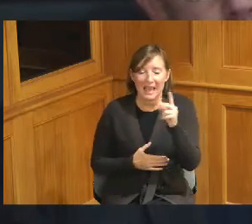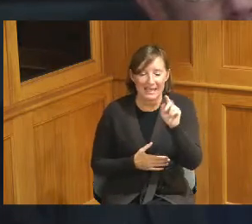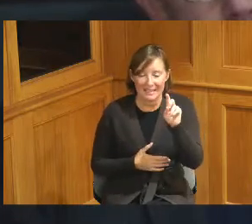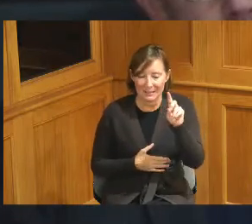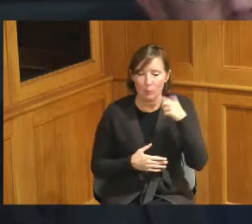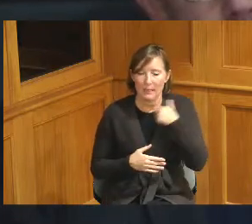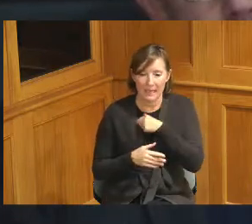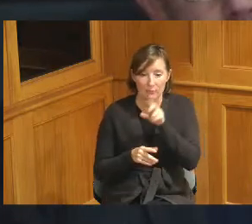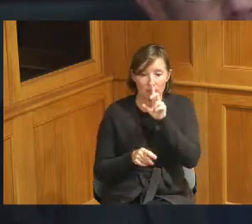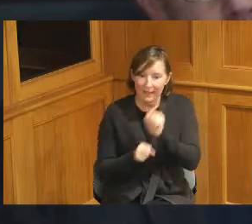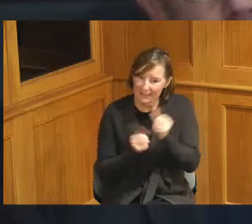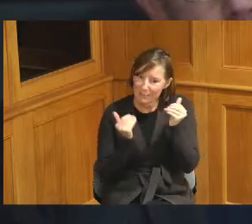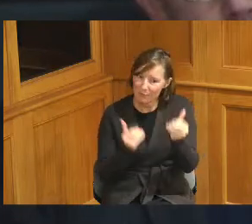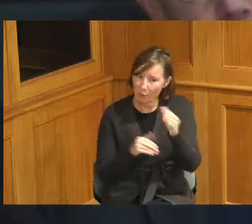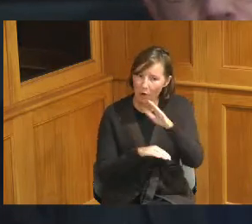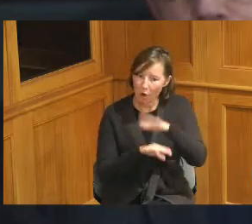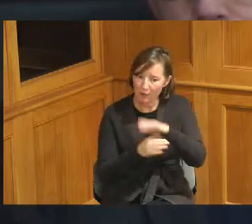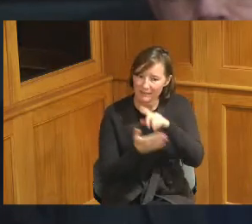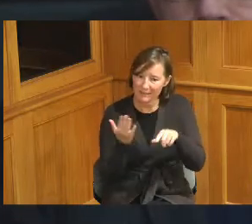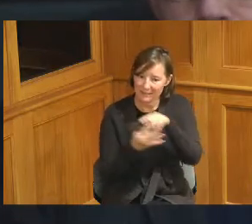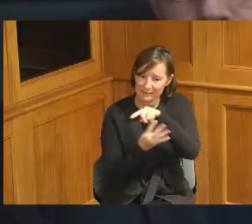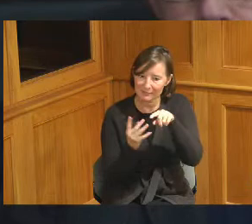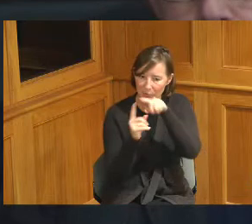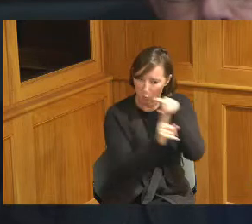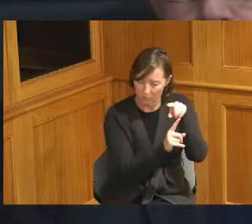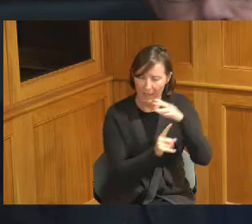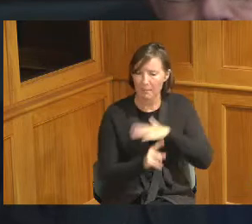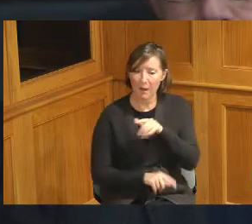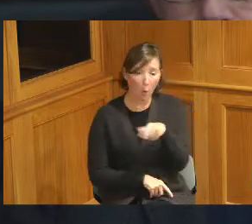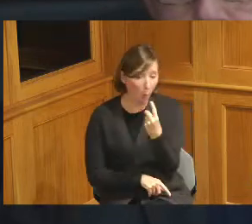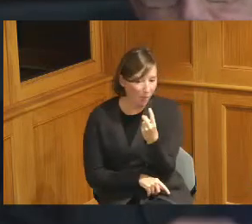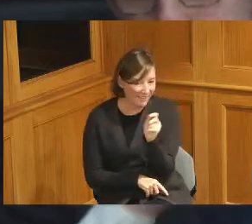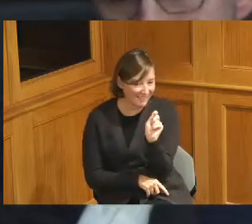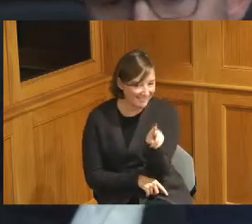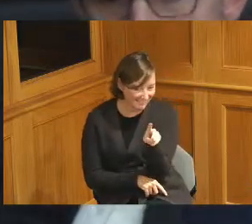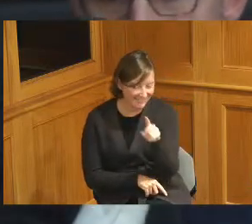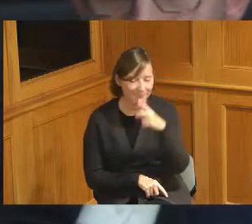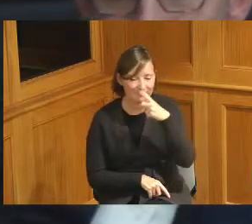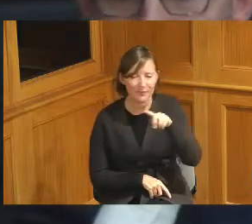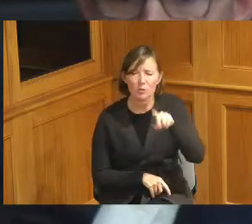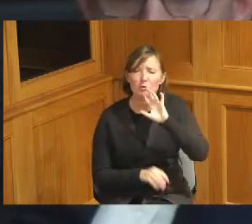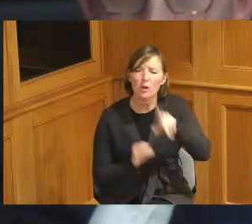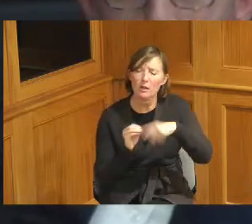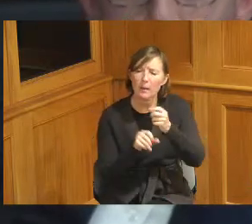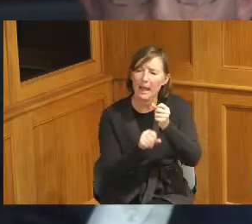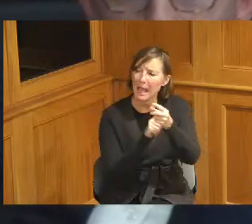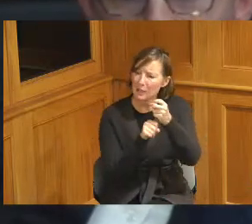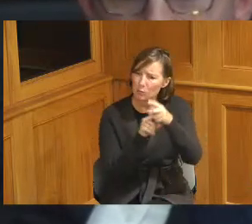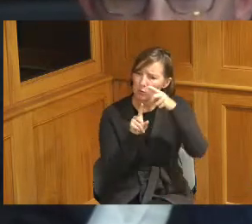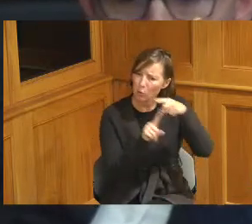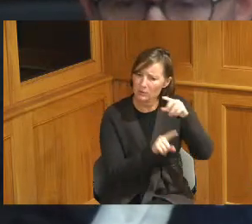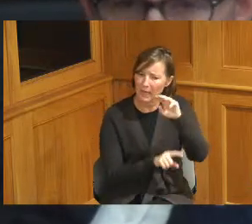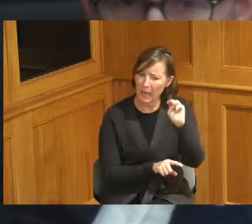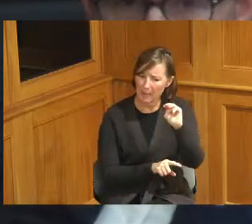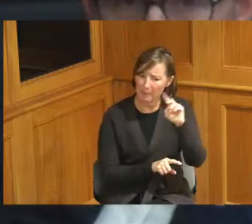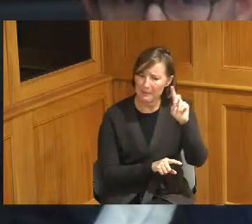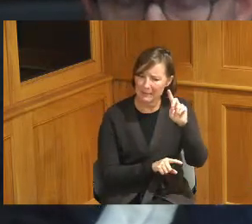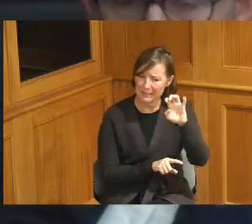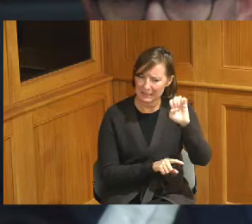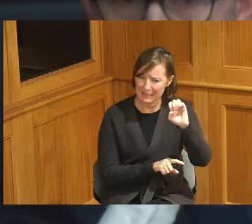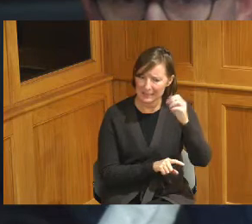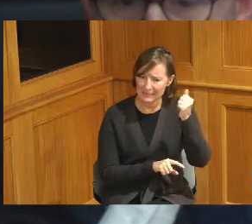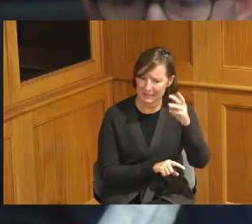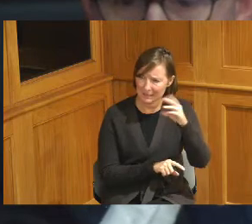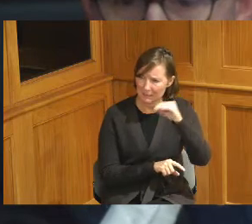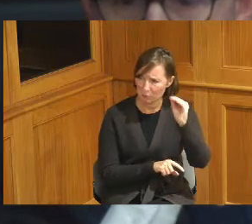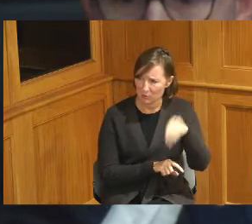can really move forward on some of these goals, which gets to my only question. When you talked about the annual goals, the MBE at 16%, the WBE